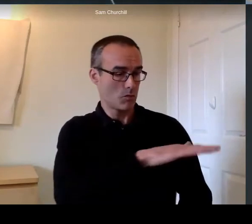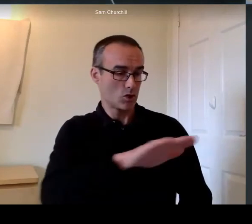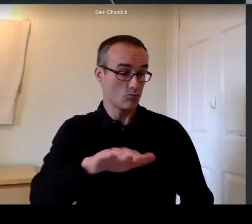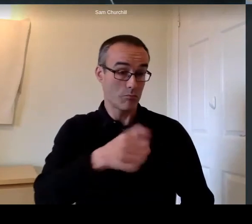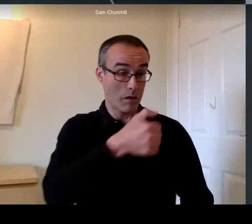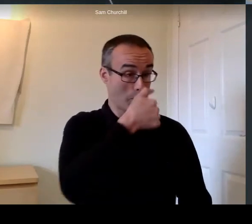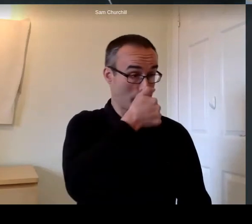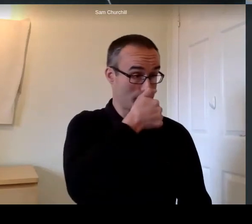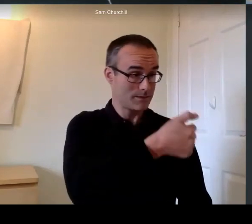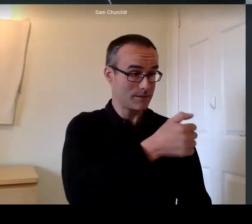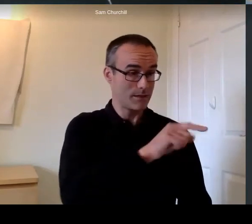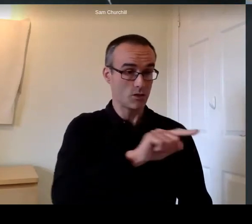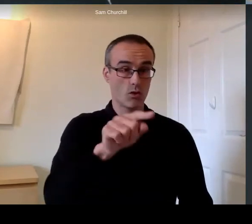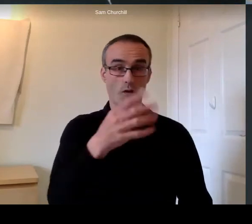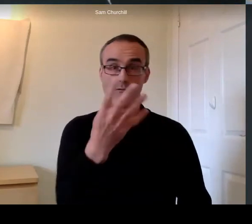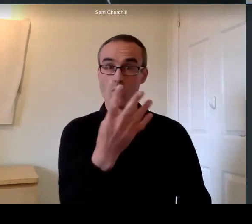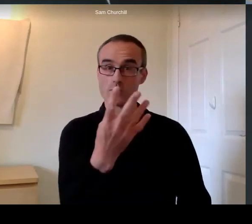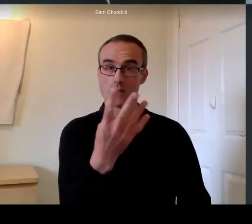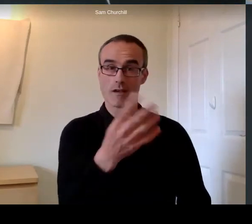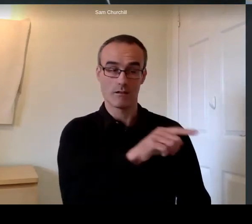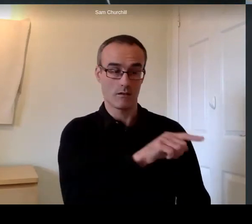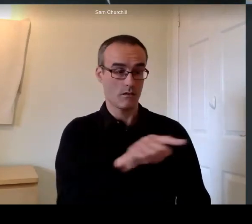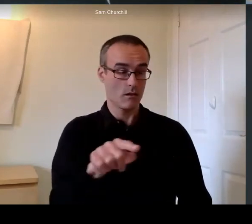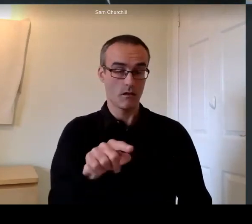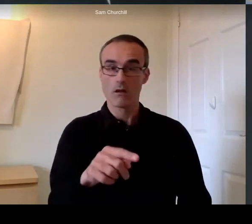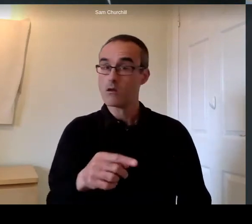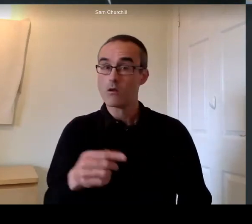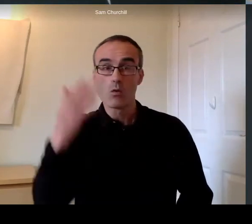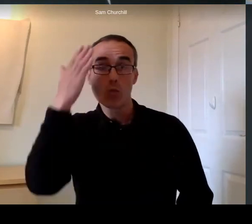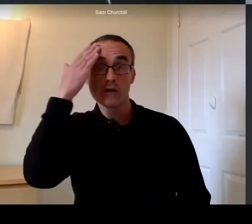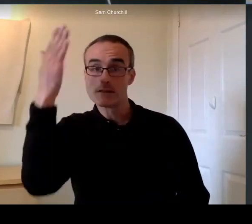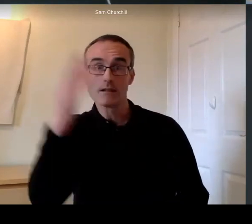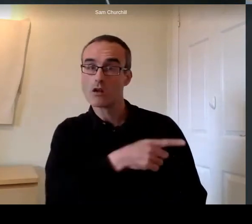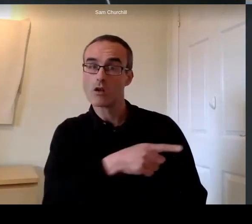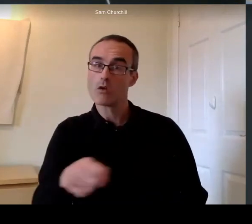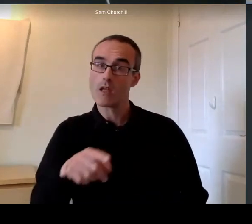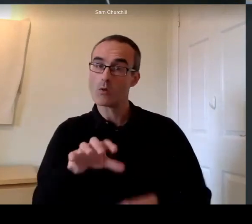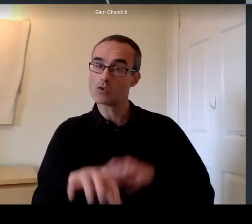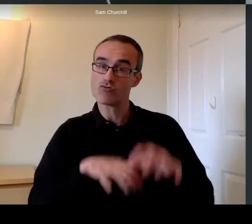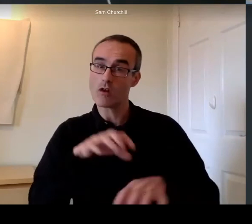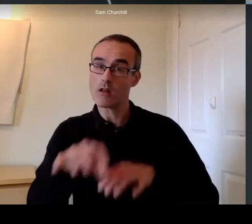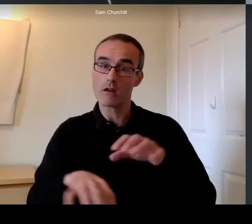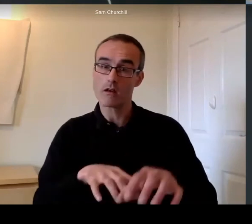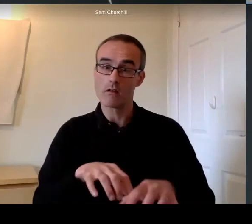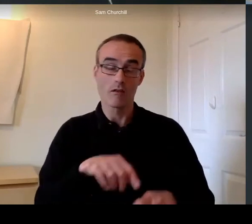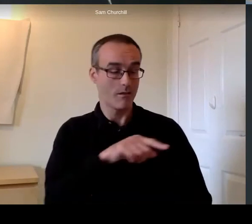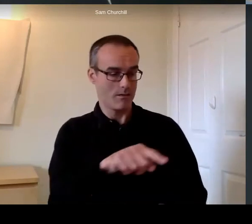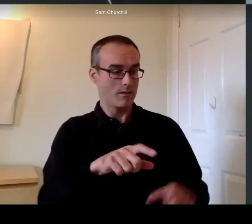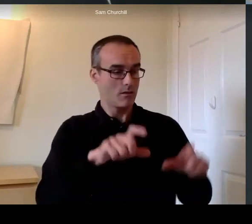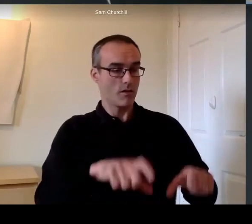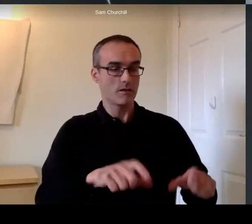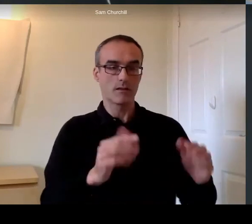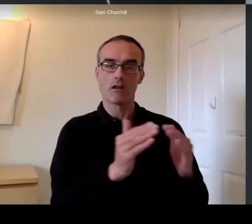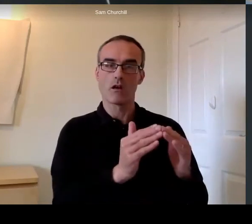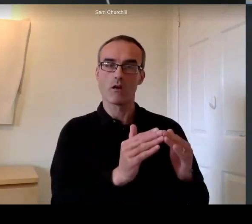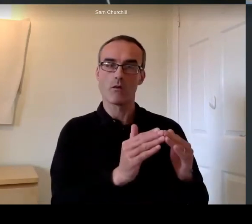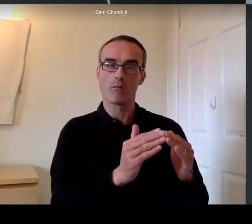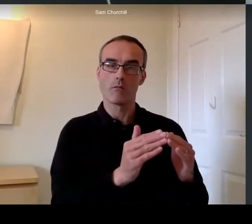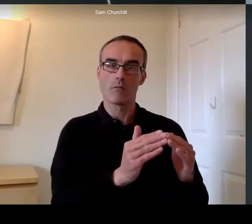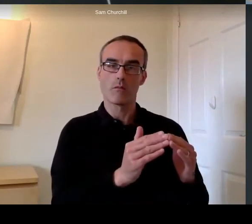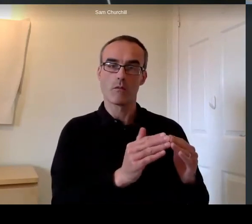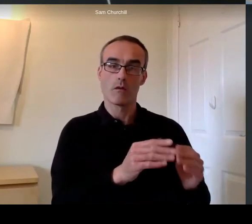6 to 14-year-olds, you know, we didn't even realize, you know, kids were suffering. They stayed home, especially the ones who struggled sort